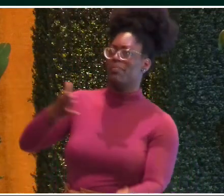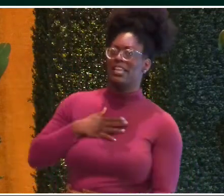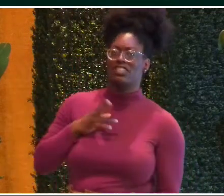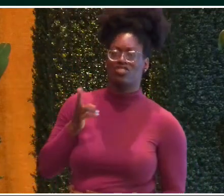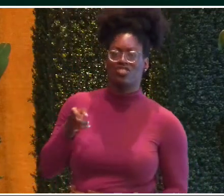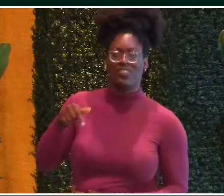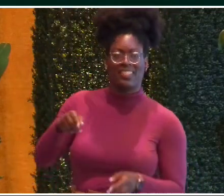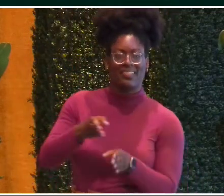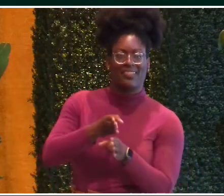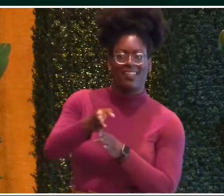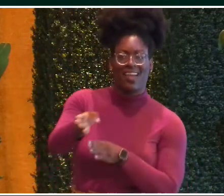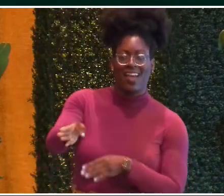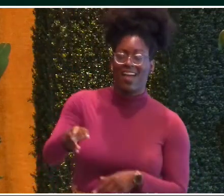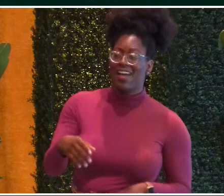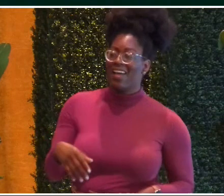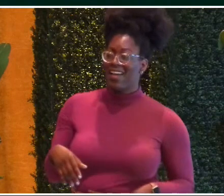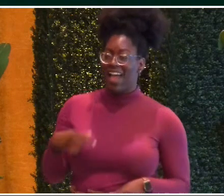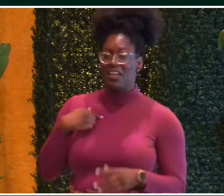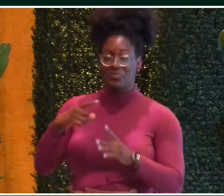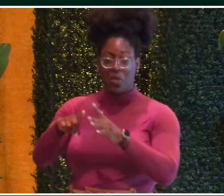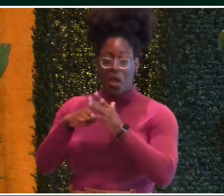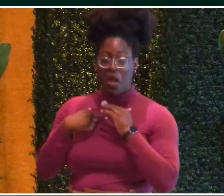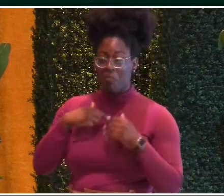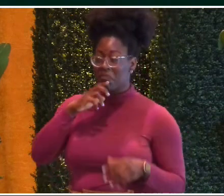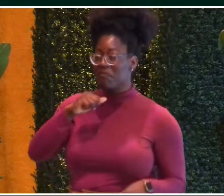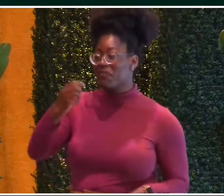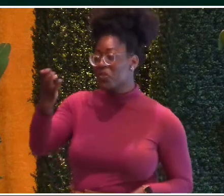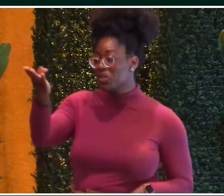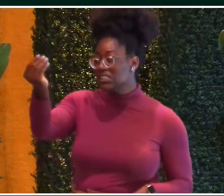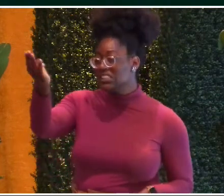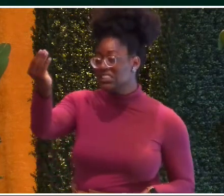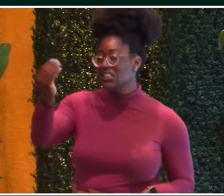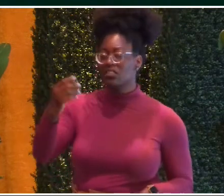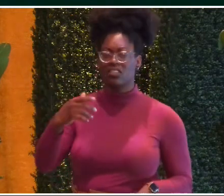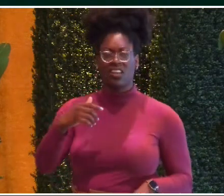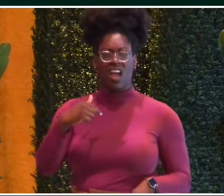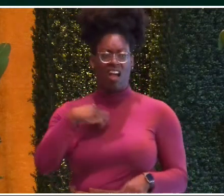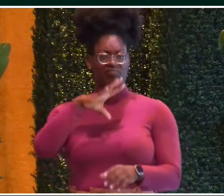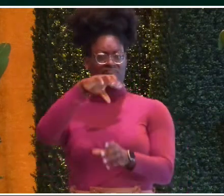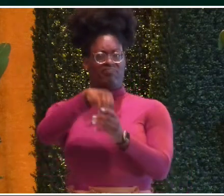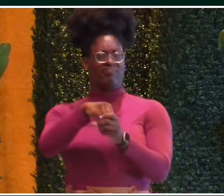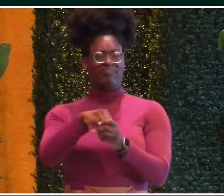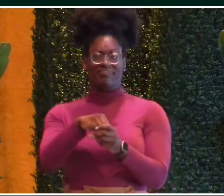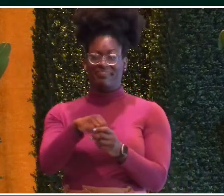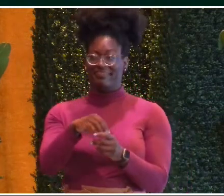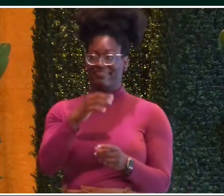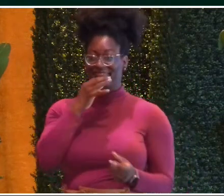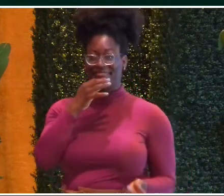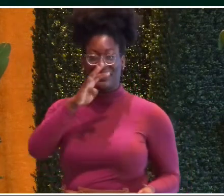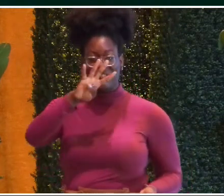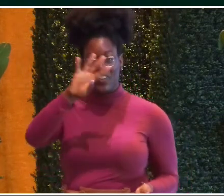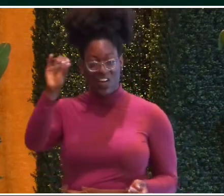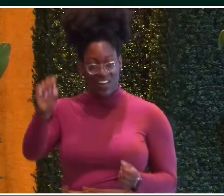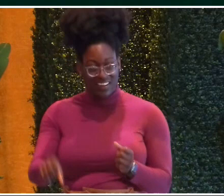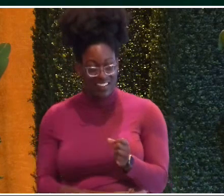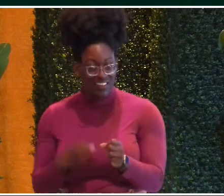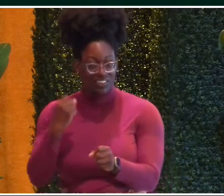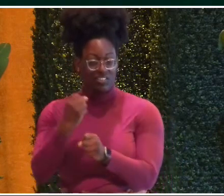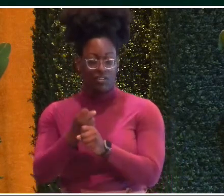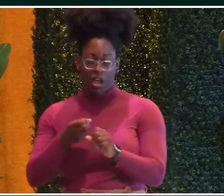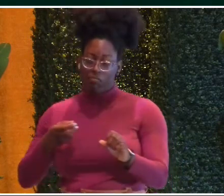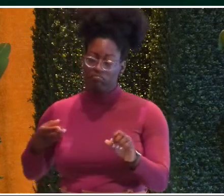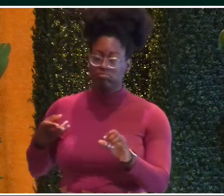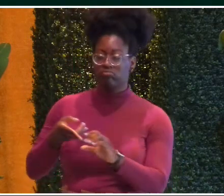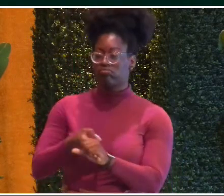40 years that I've been in this work in some way or another of organizing. And just about a